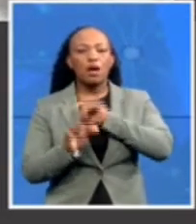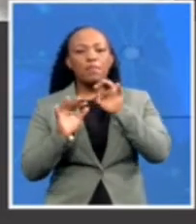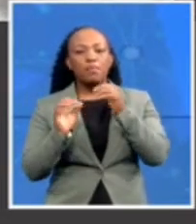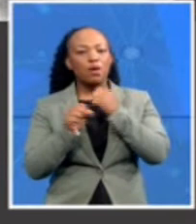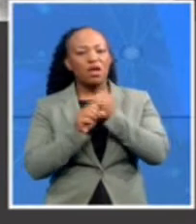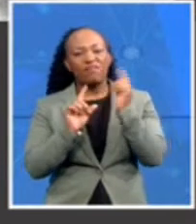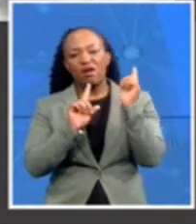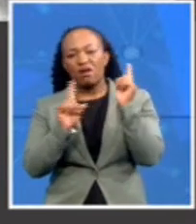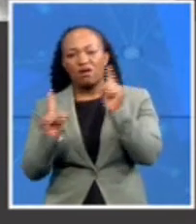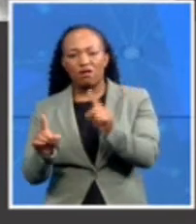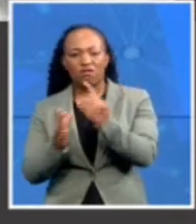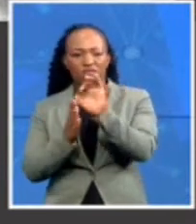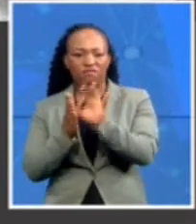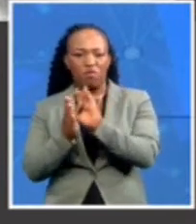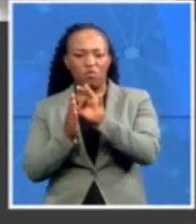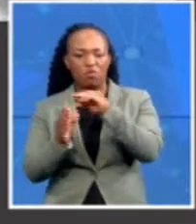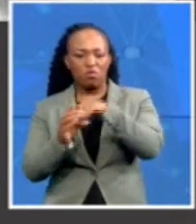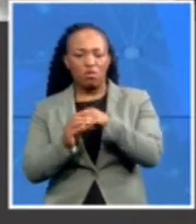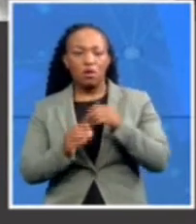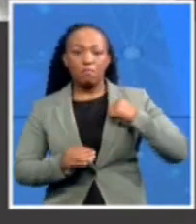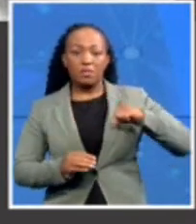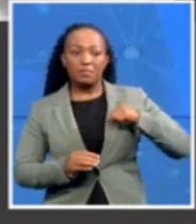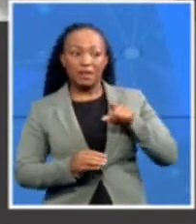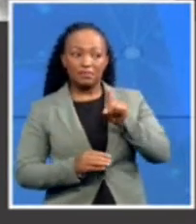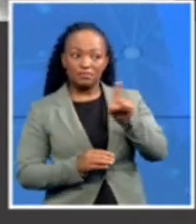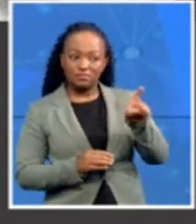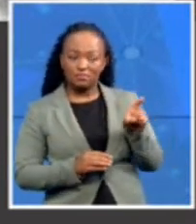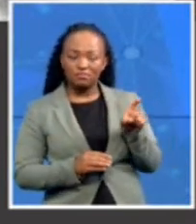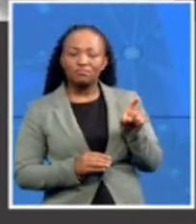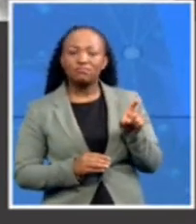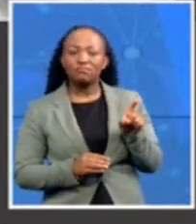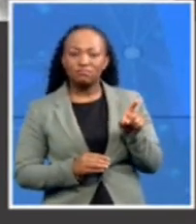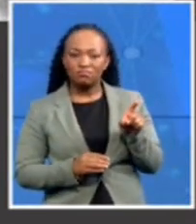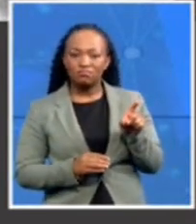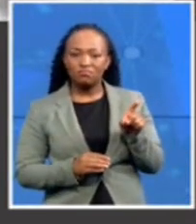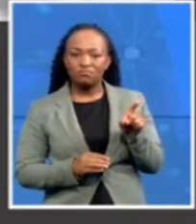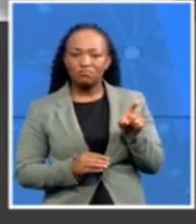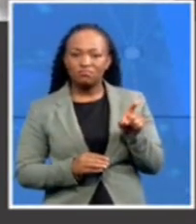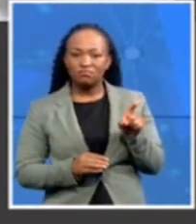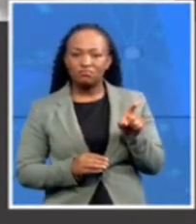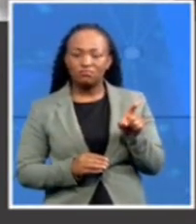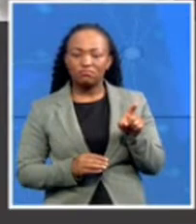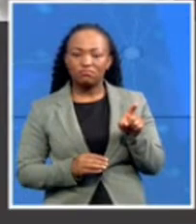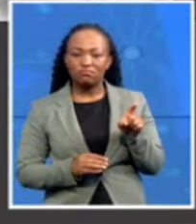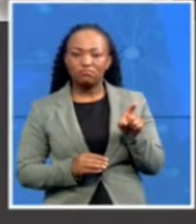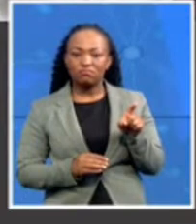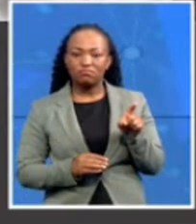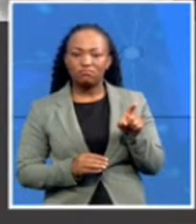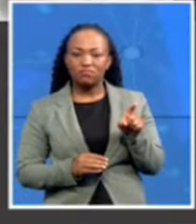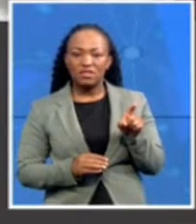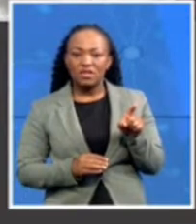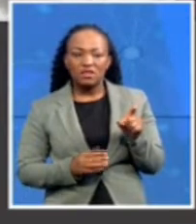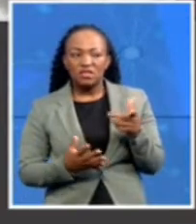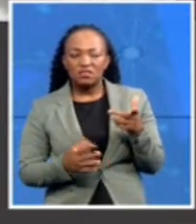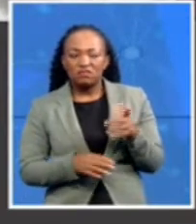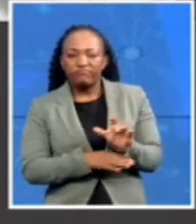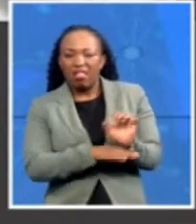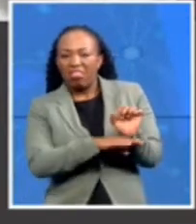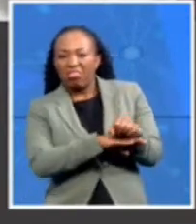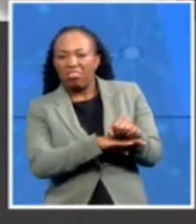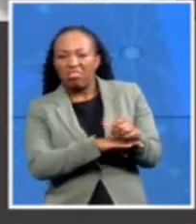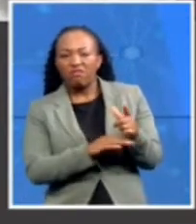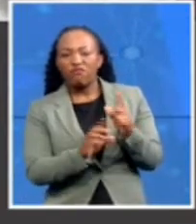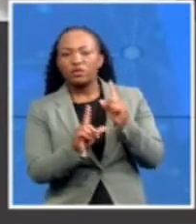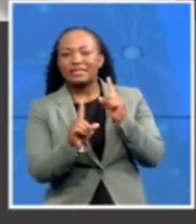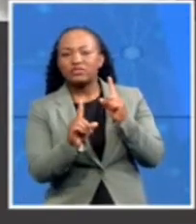municipalities that would appear did simply ignore the instruction of the system operator. Here are the